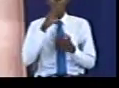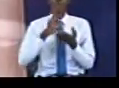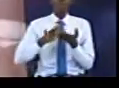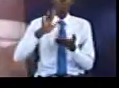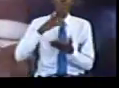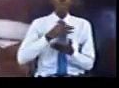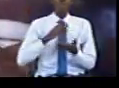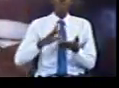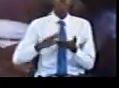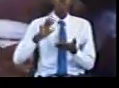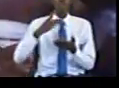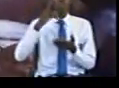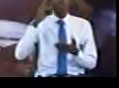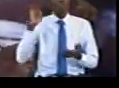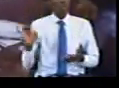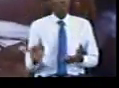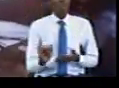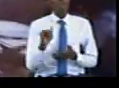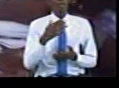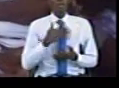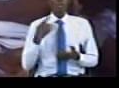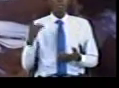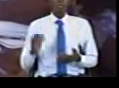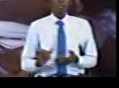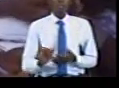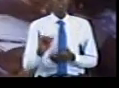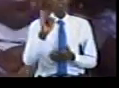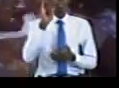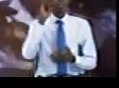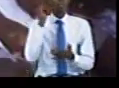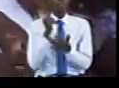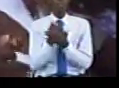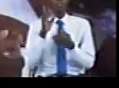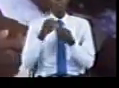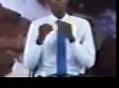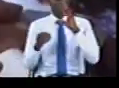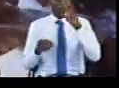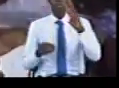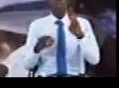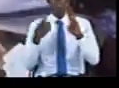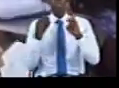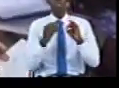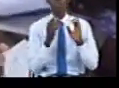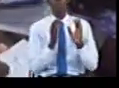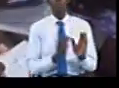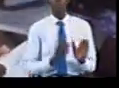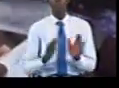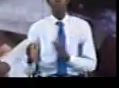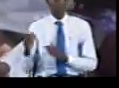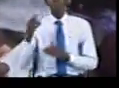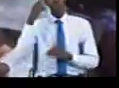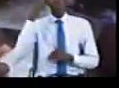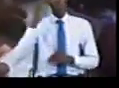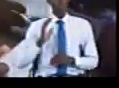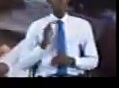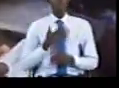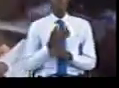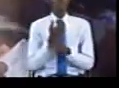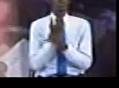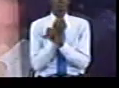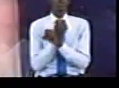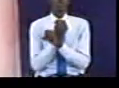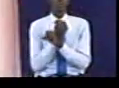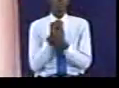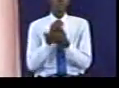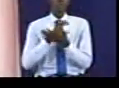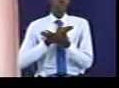ever. Amen. Number six, the preparation for our sanctification. What do I do? How